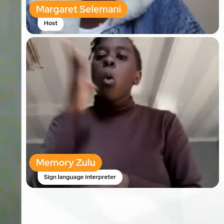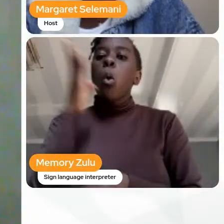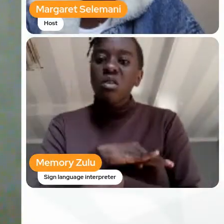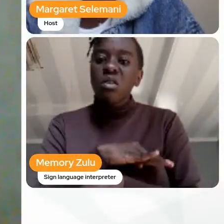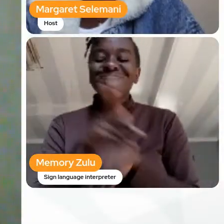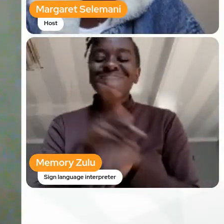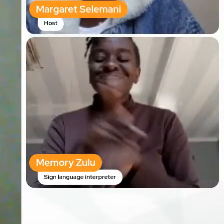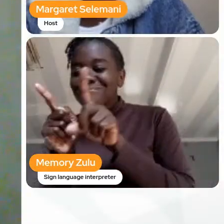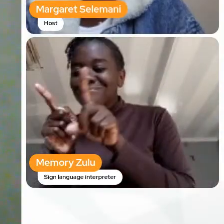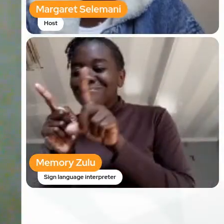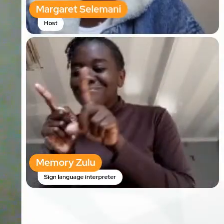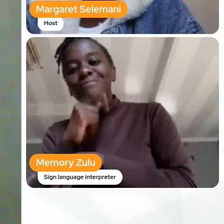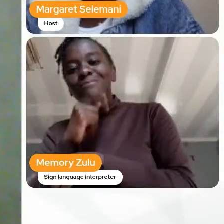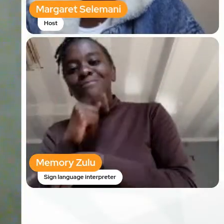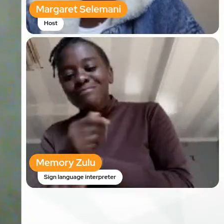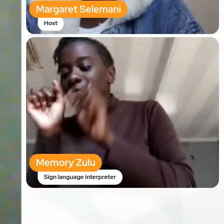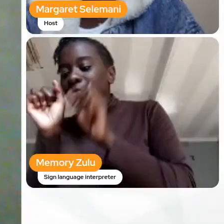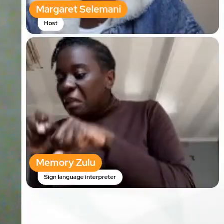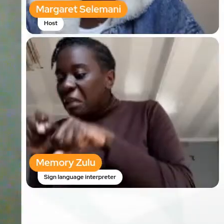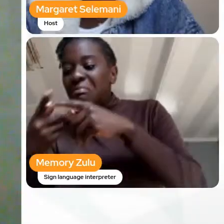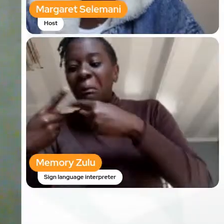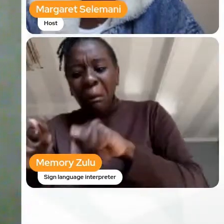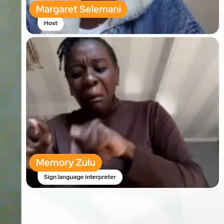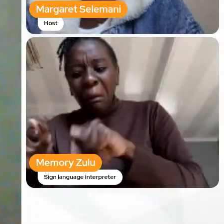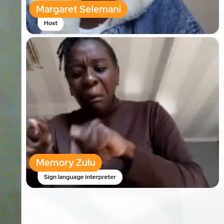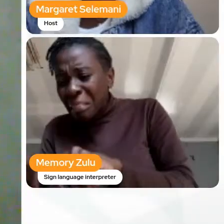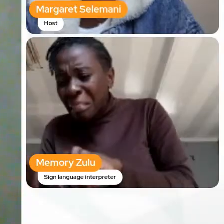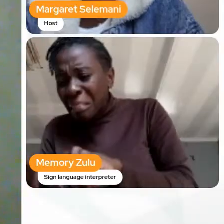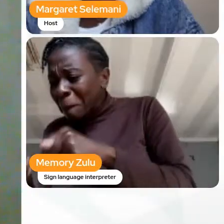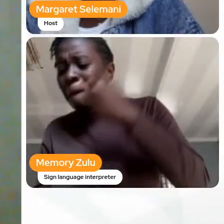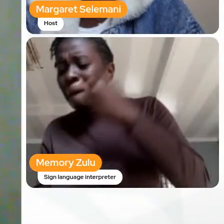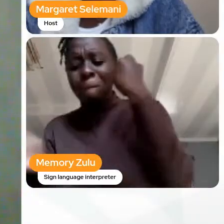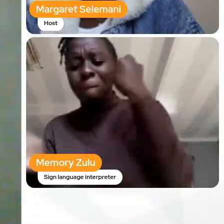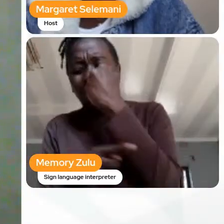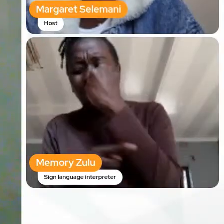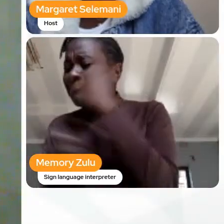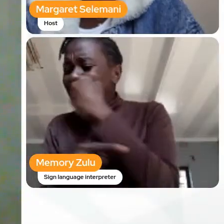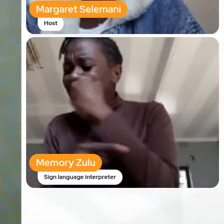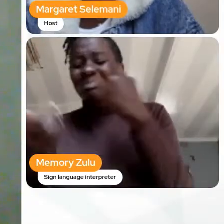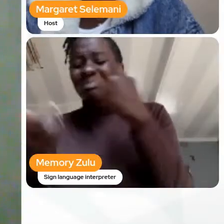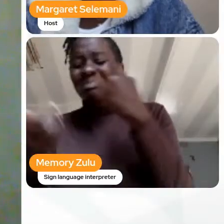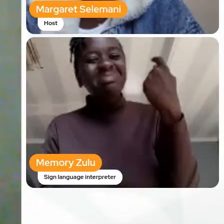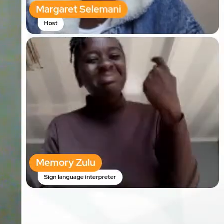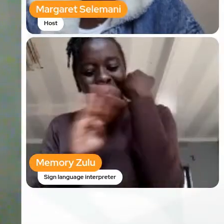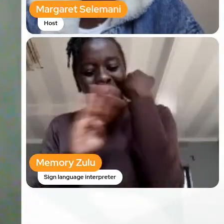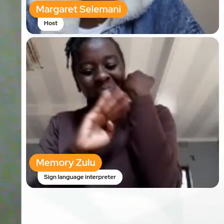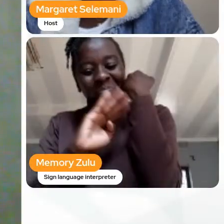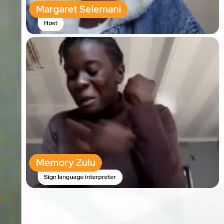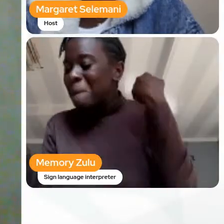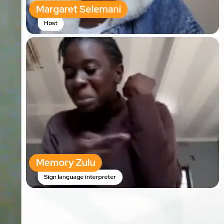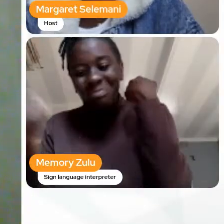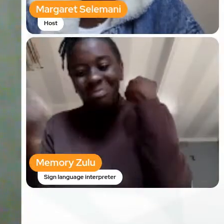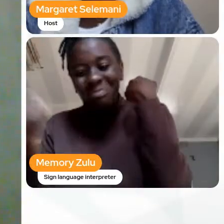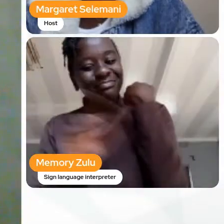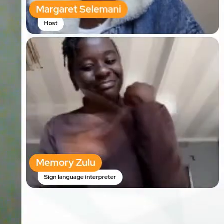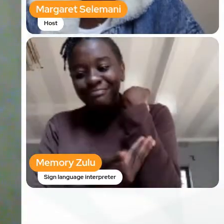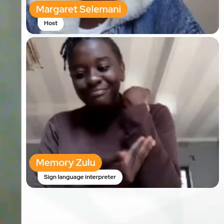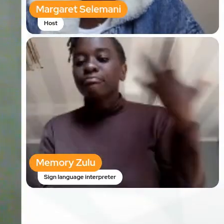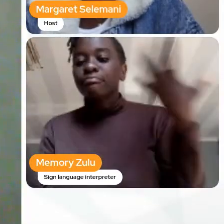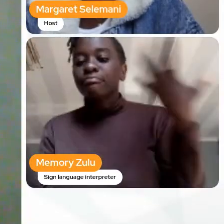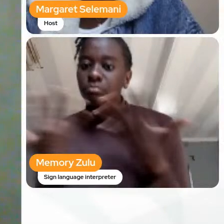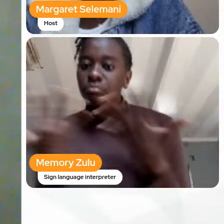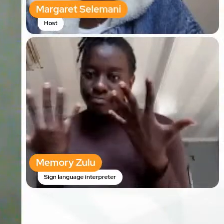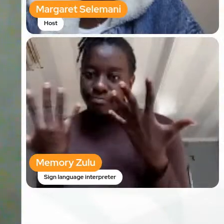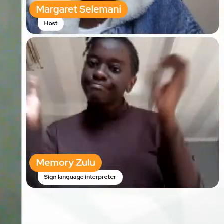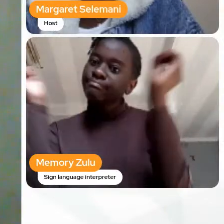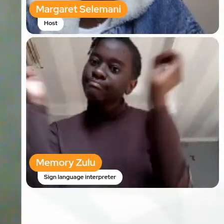that you're having. So you will realize to say, in case we get your urine, we'll send it